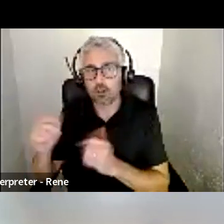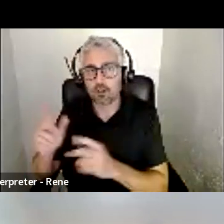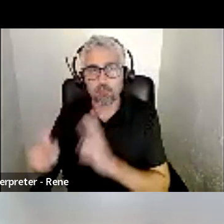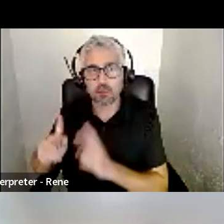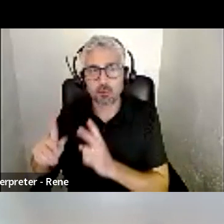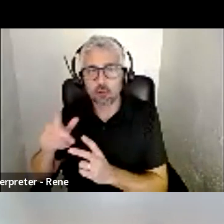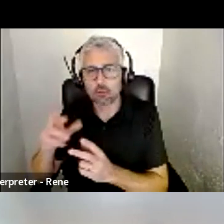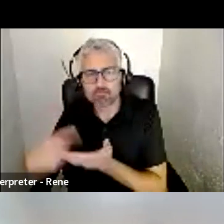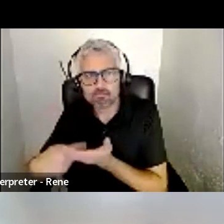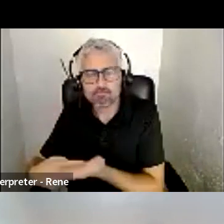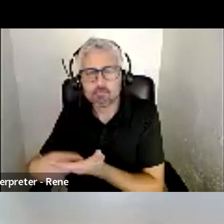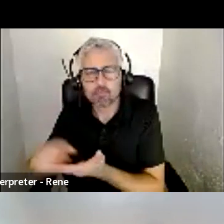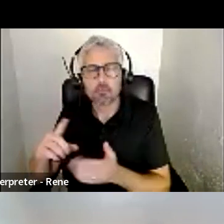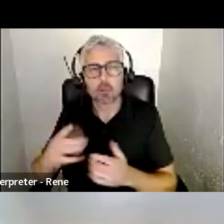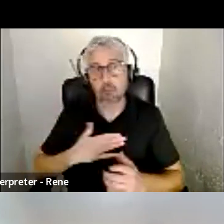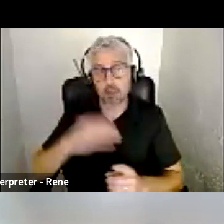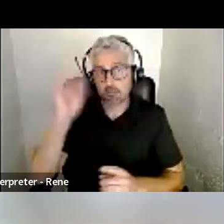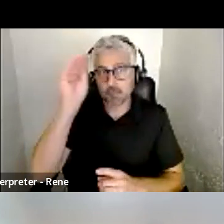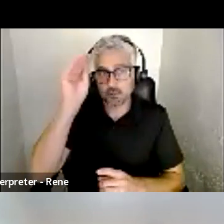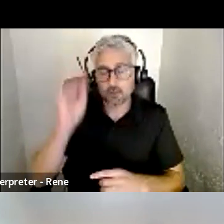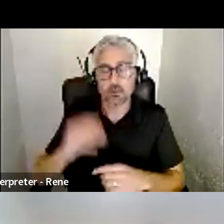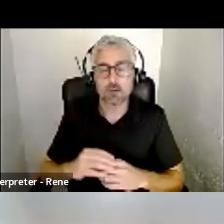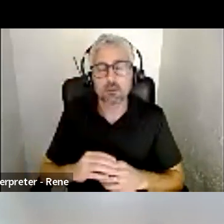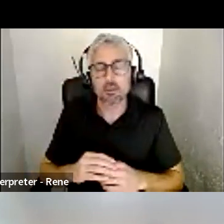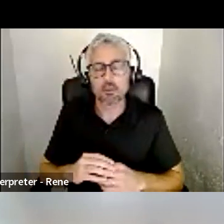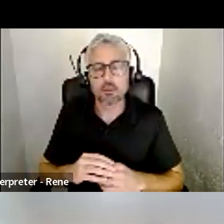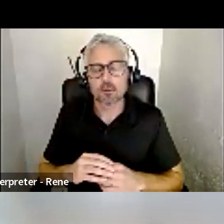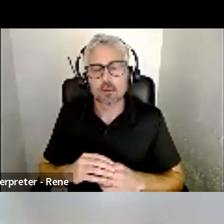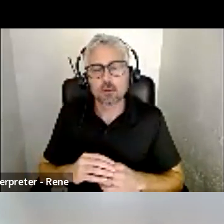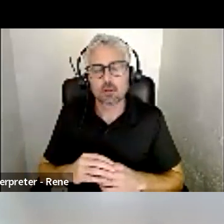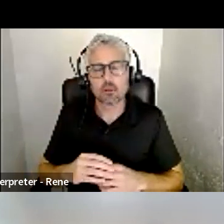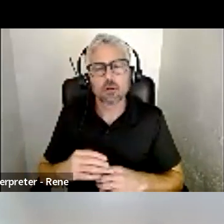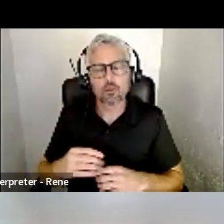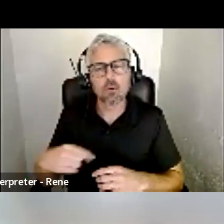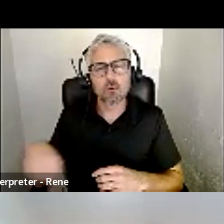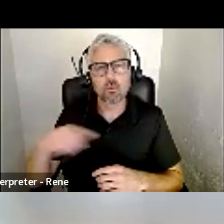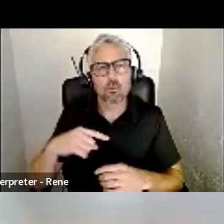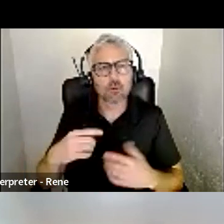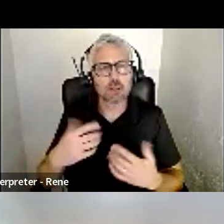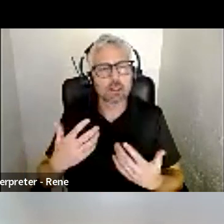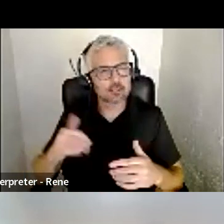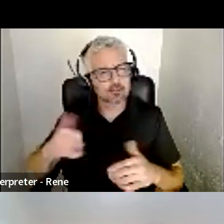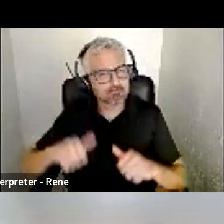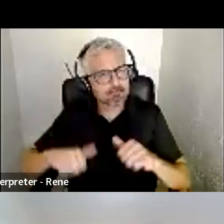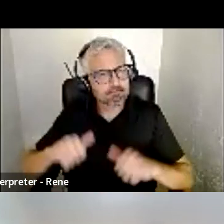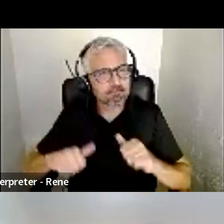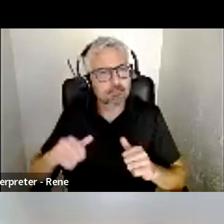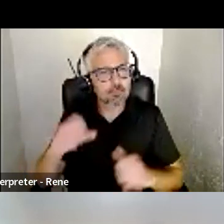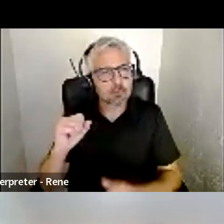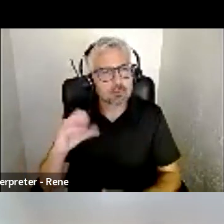are interested in this, is that we remain somewhat unclear on the